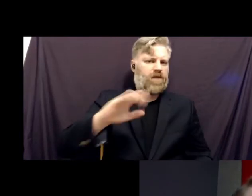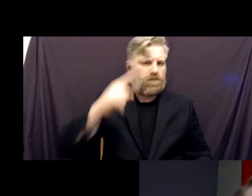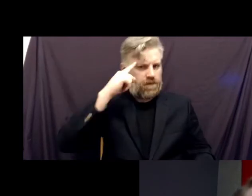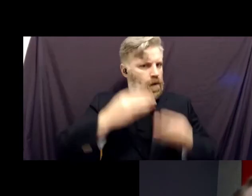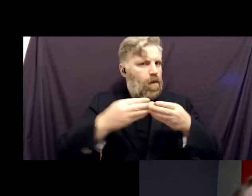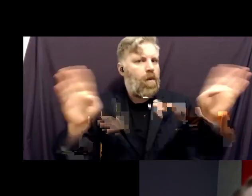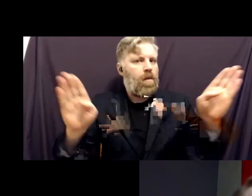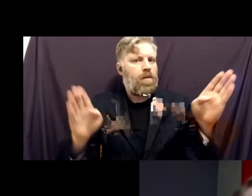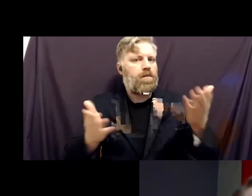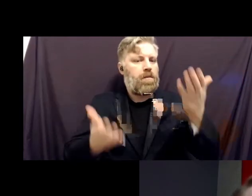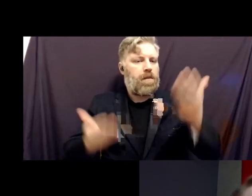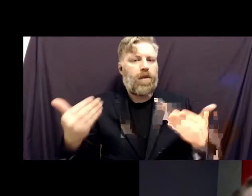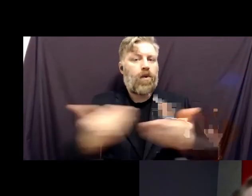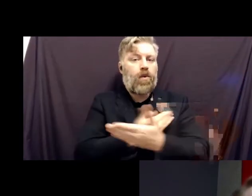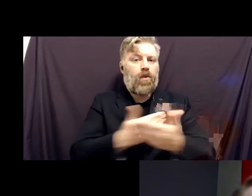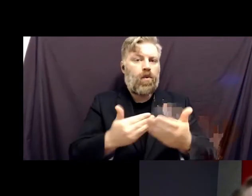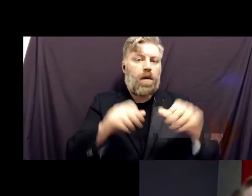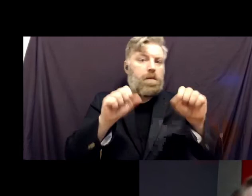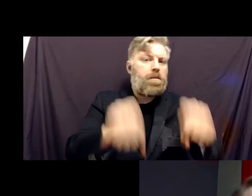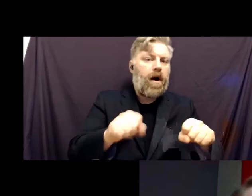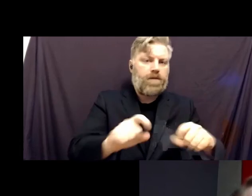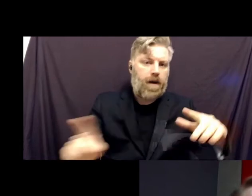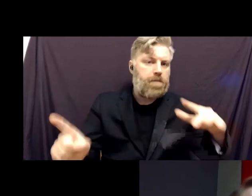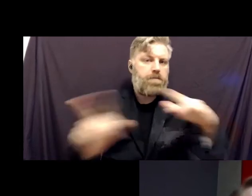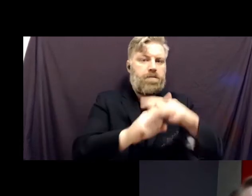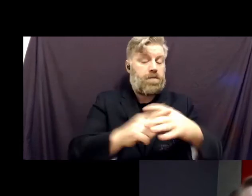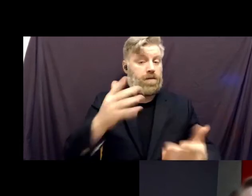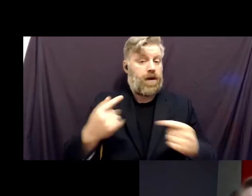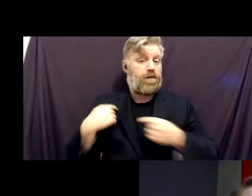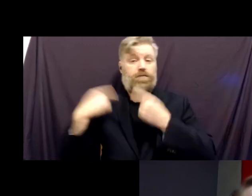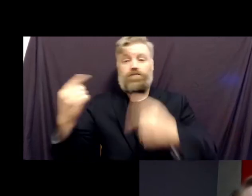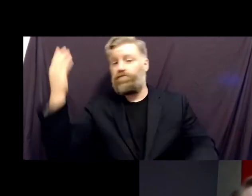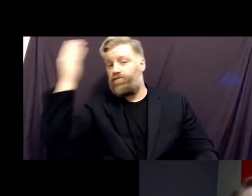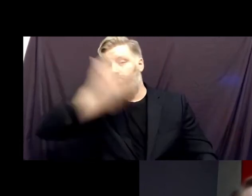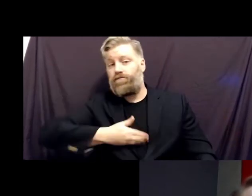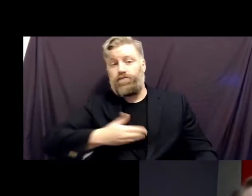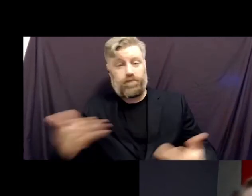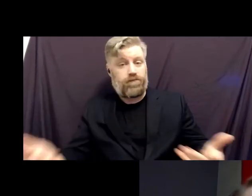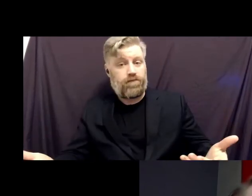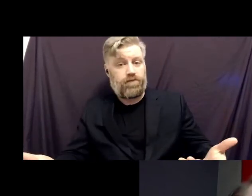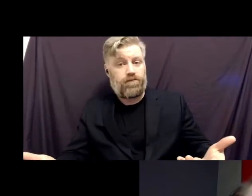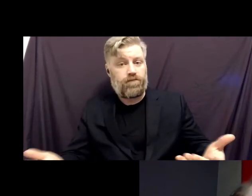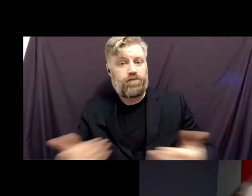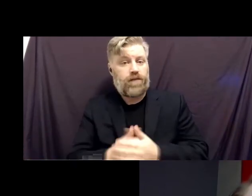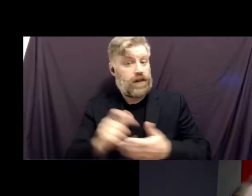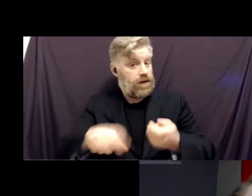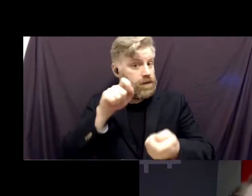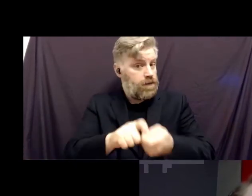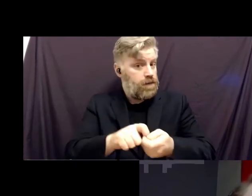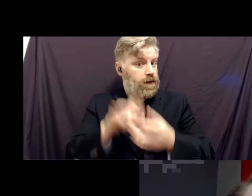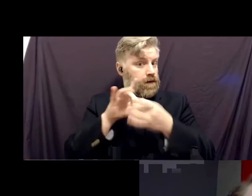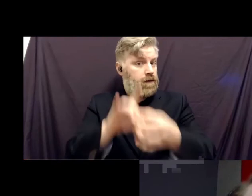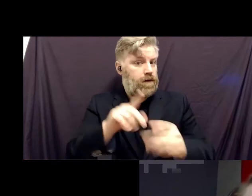possibilities that you might have not been able to see, especially for persons with